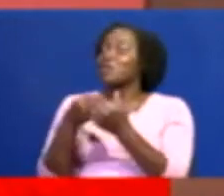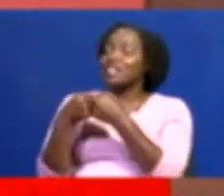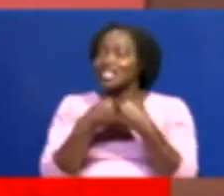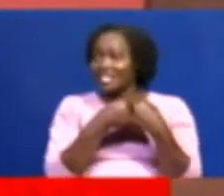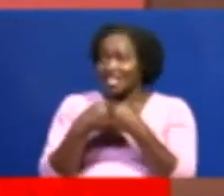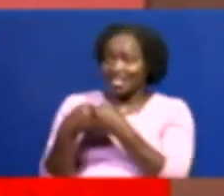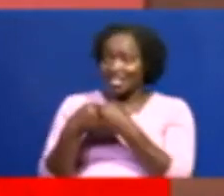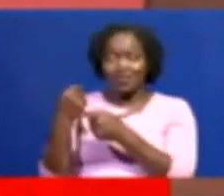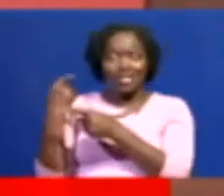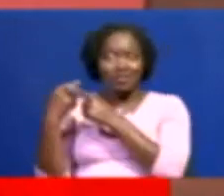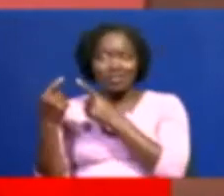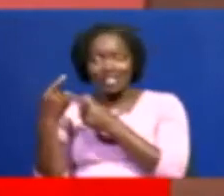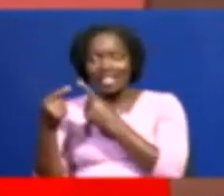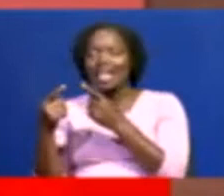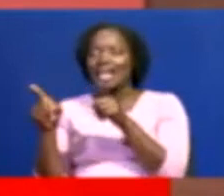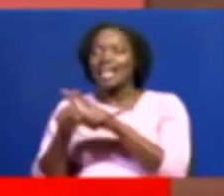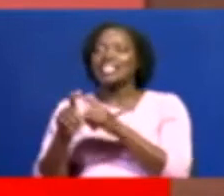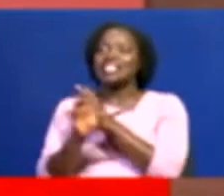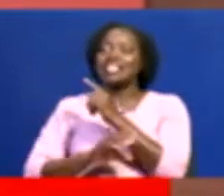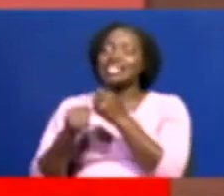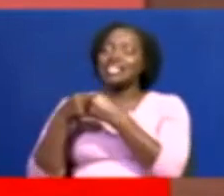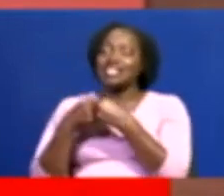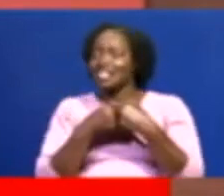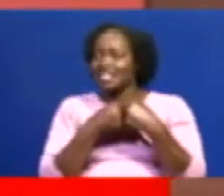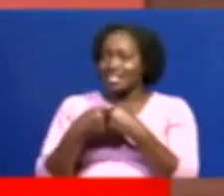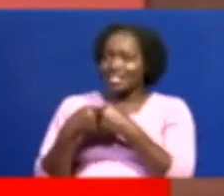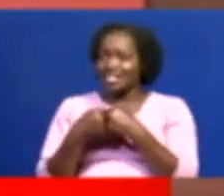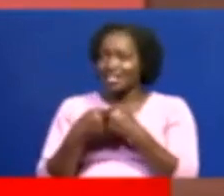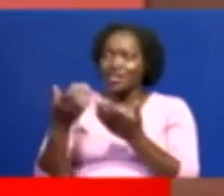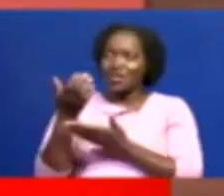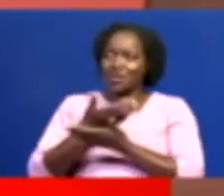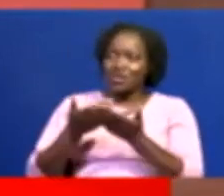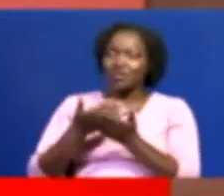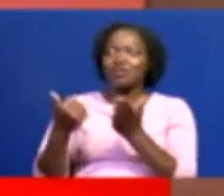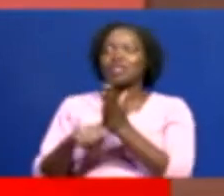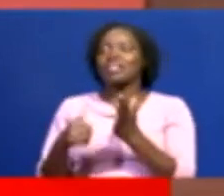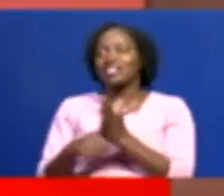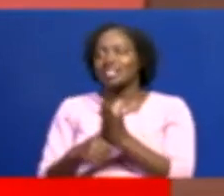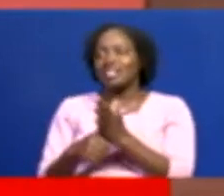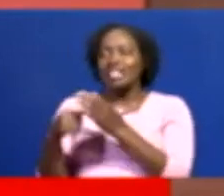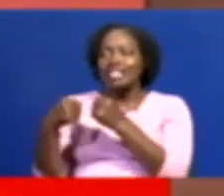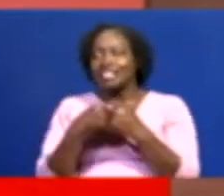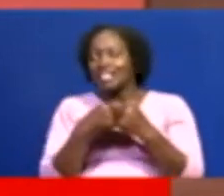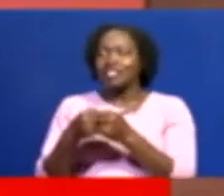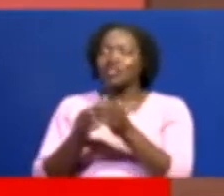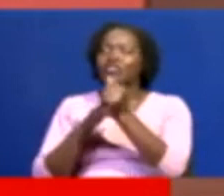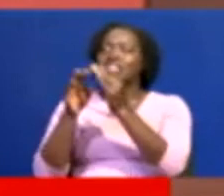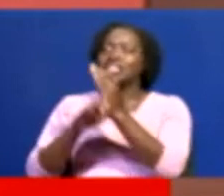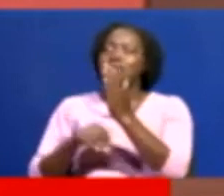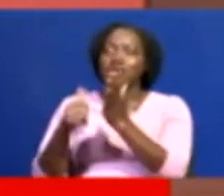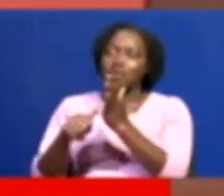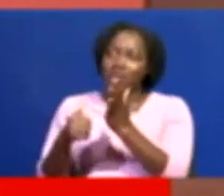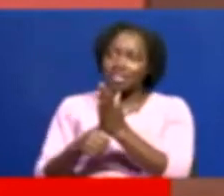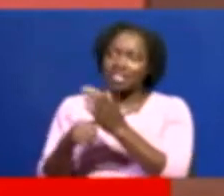we are facing as a country. Challenges of economic crisis, challenges of leadership crisis, mm-hmm.